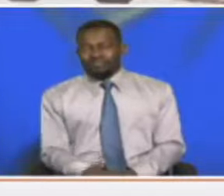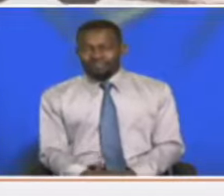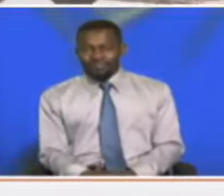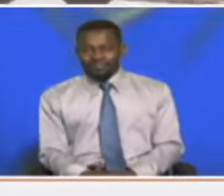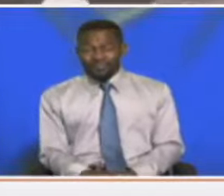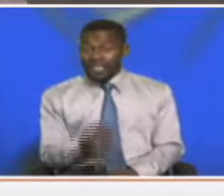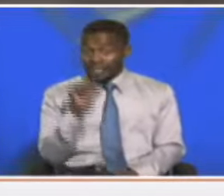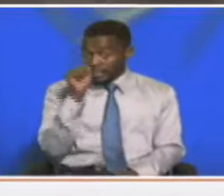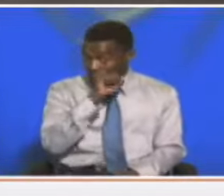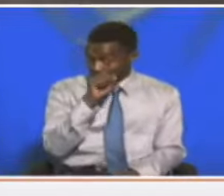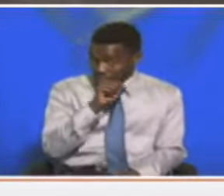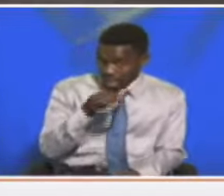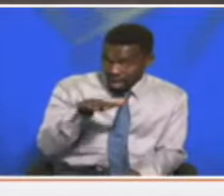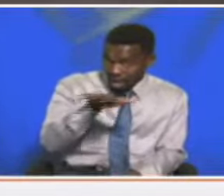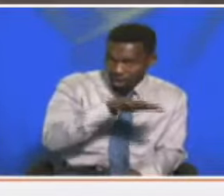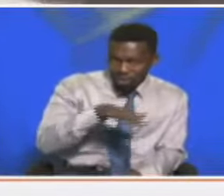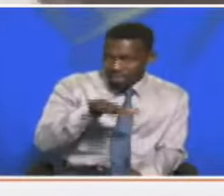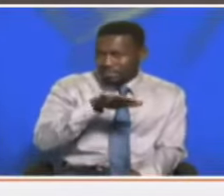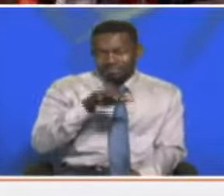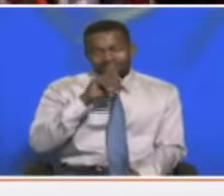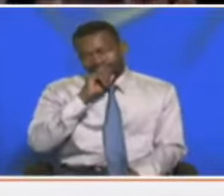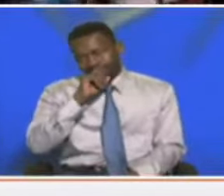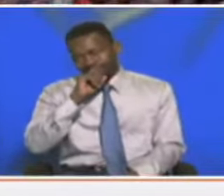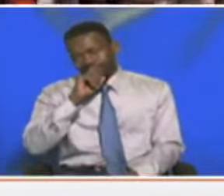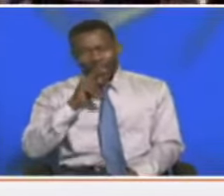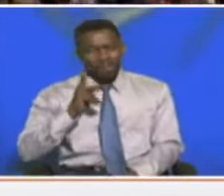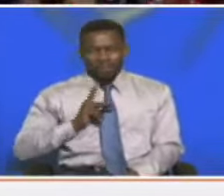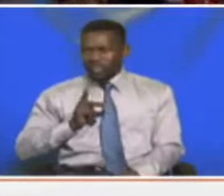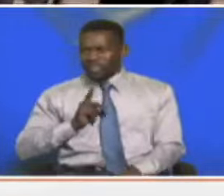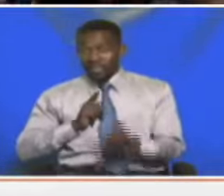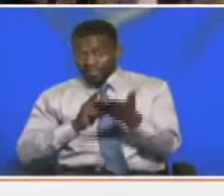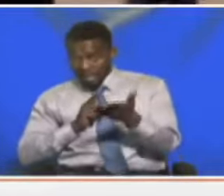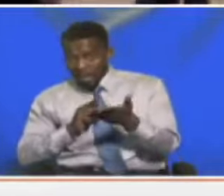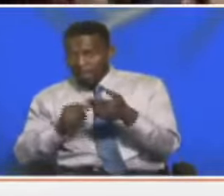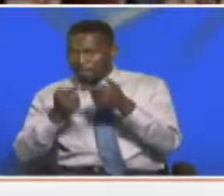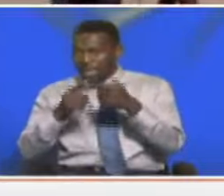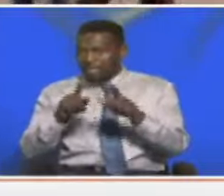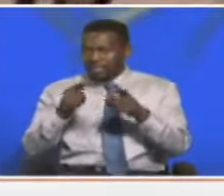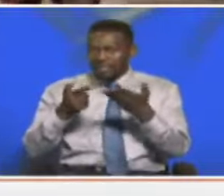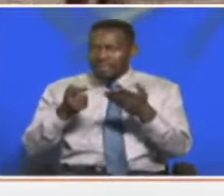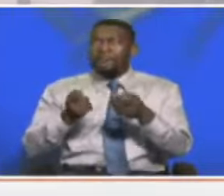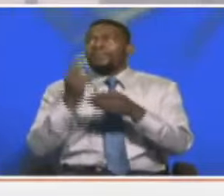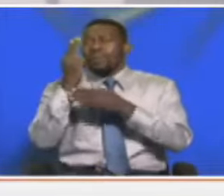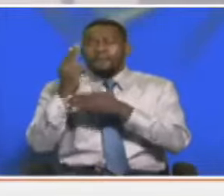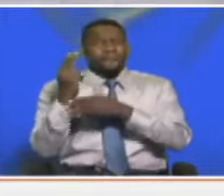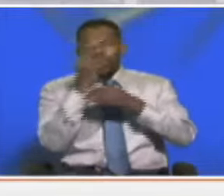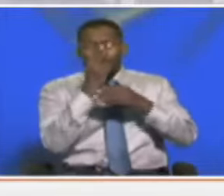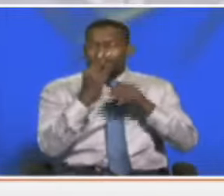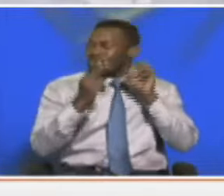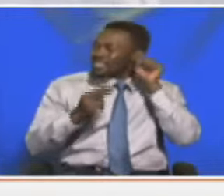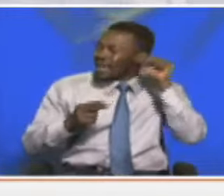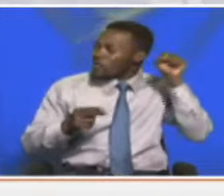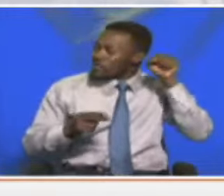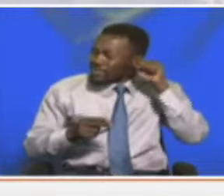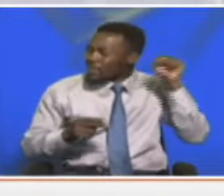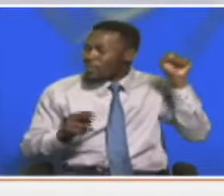The streets were mainly ghost towns, and where there were people, tear gas canisters and the sound of live and rubber bullets rent the